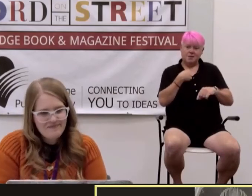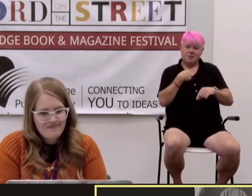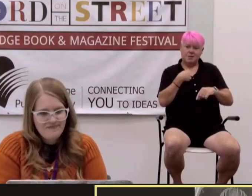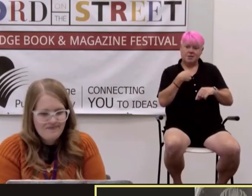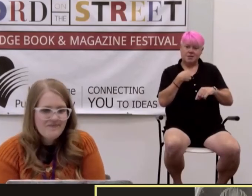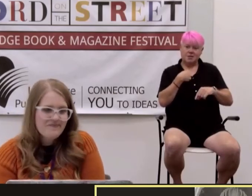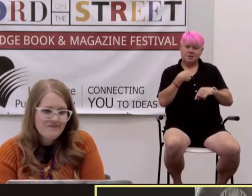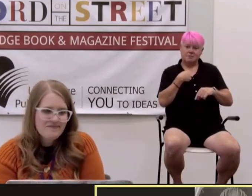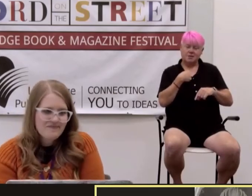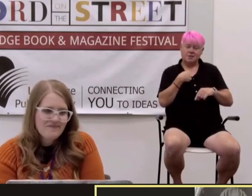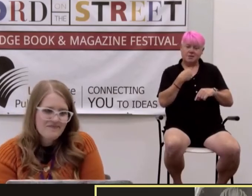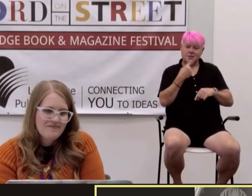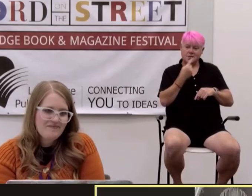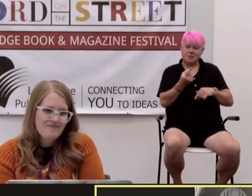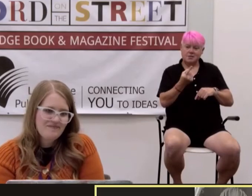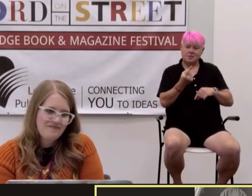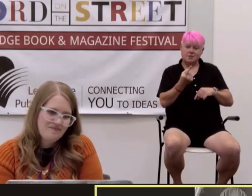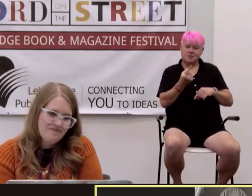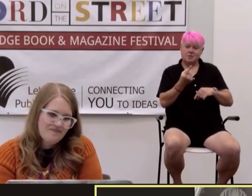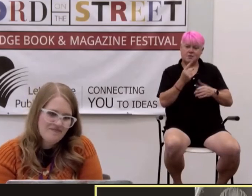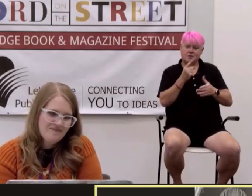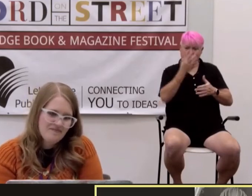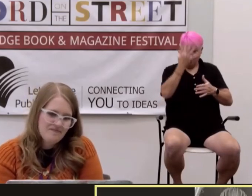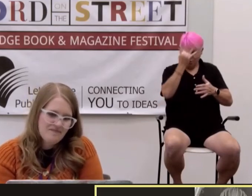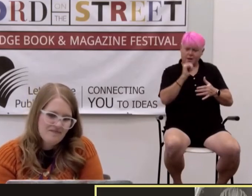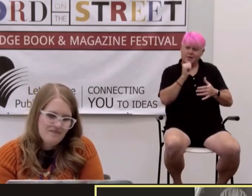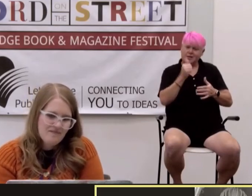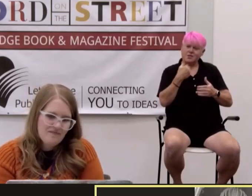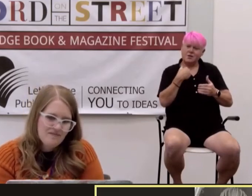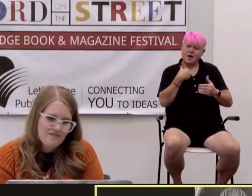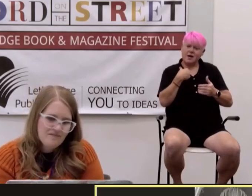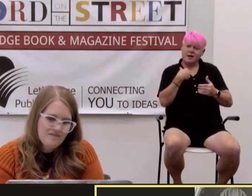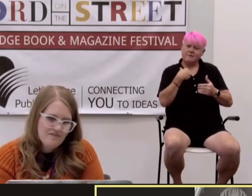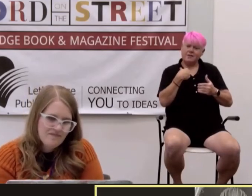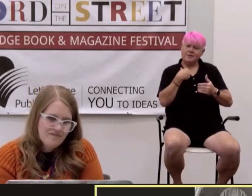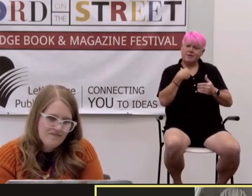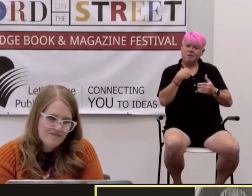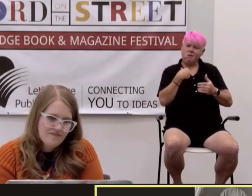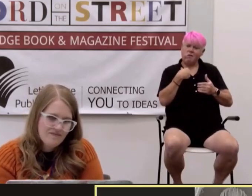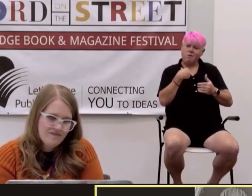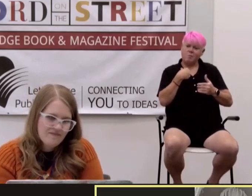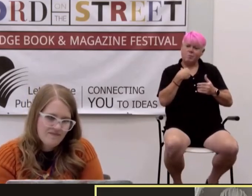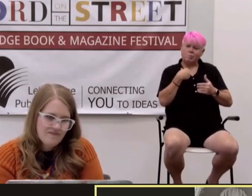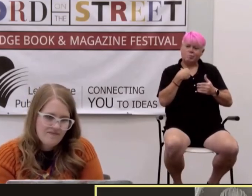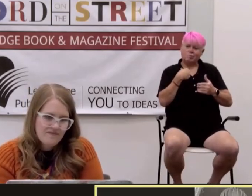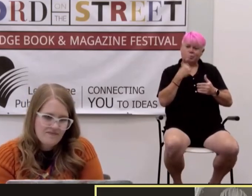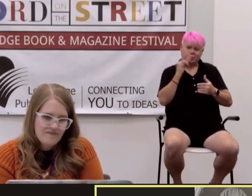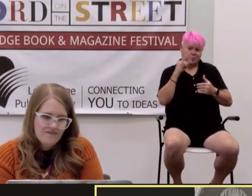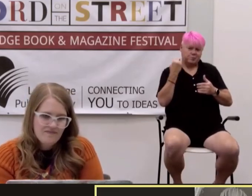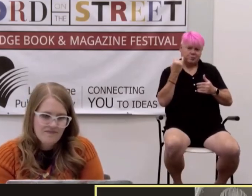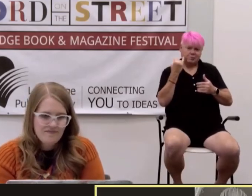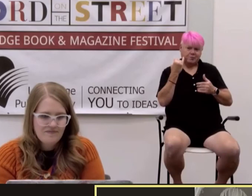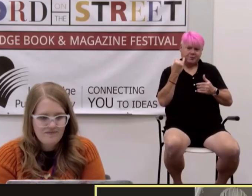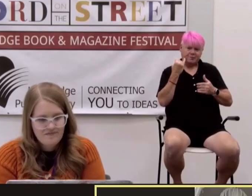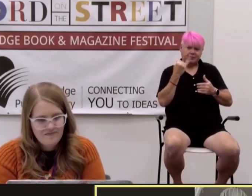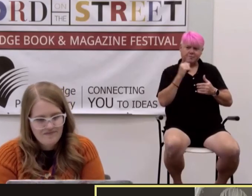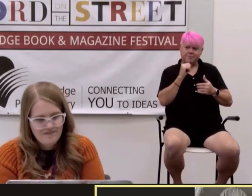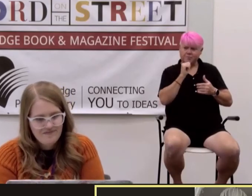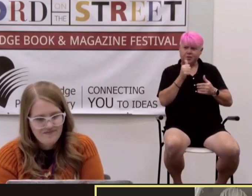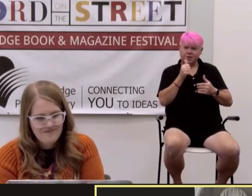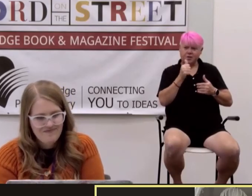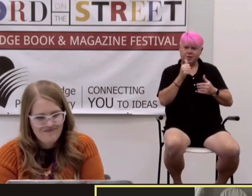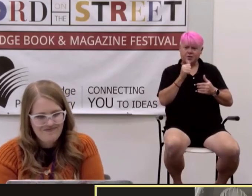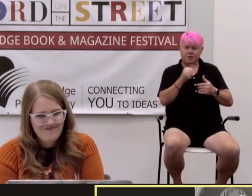If somebody came to me and said, "Why did you have?" And Jen, you know this is not arrogant or